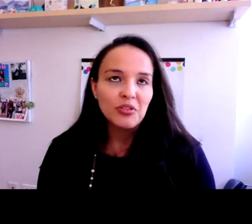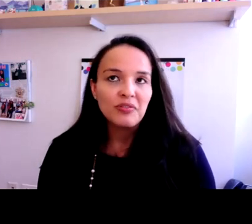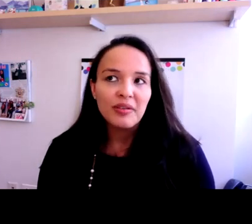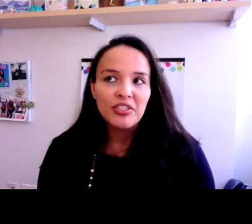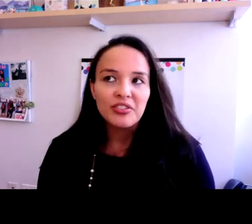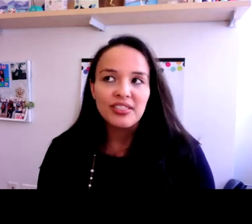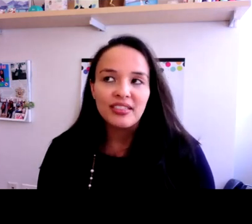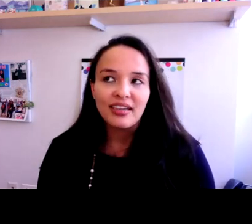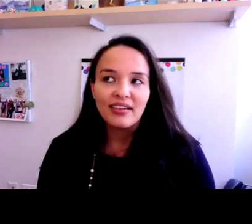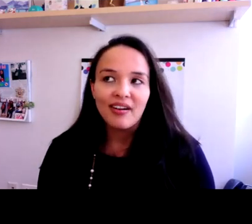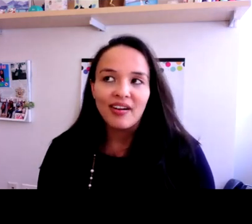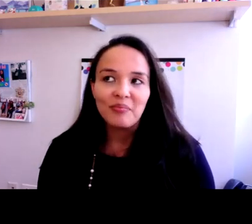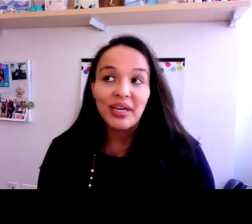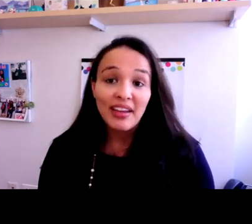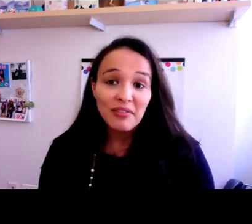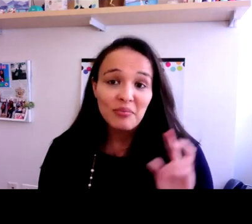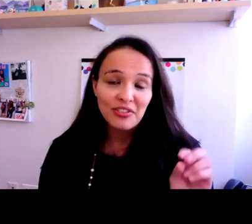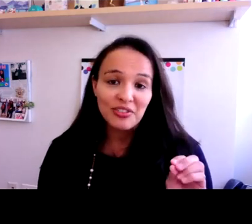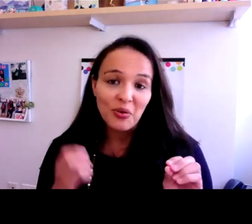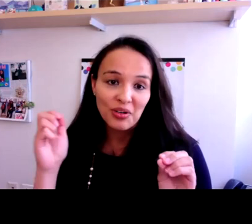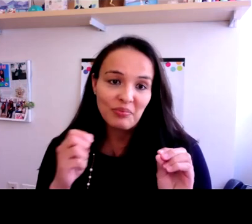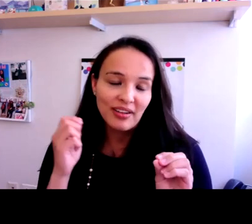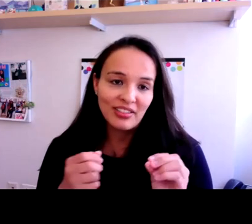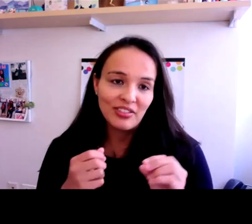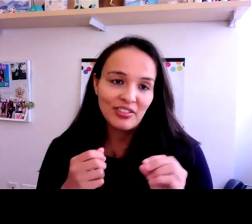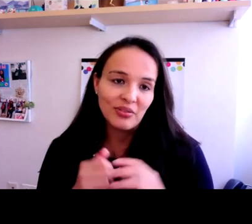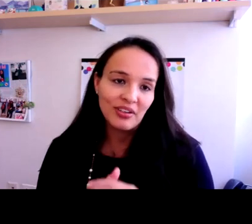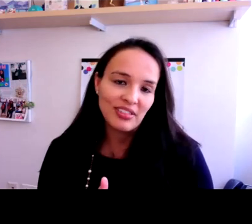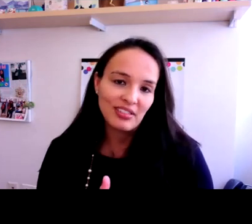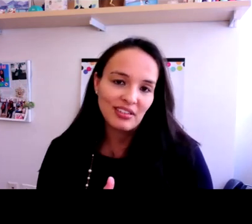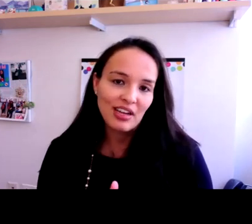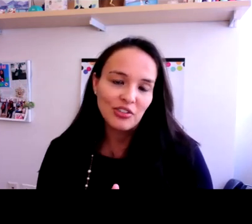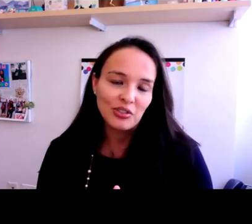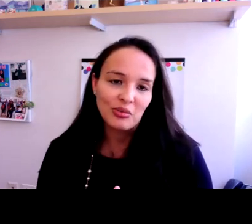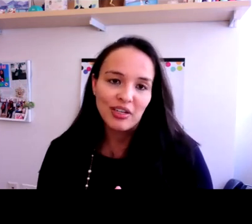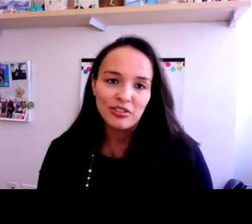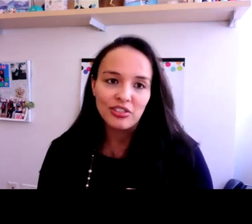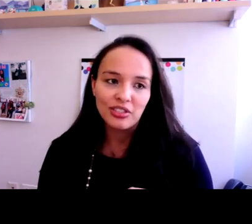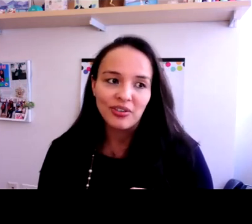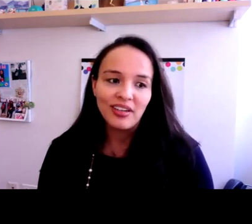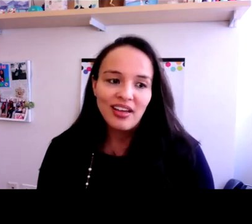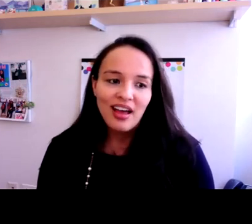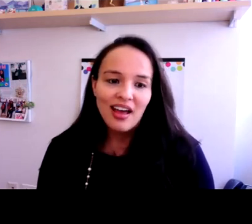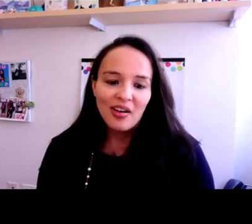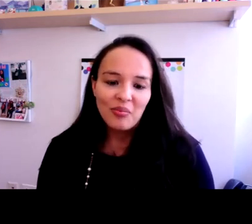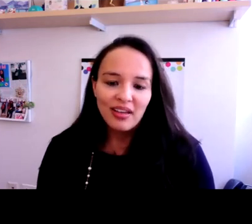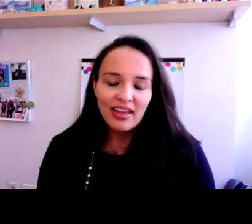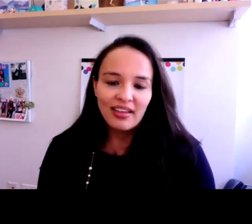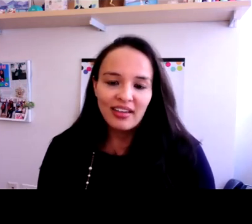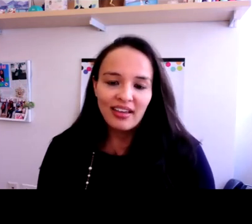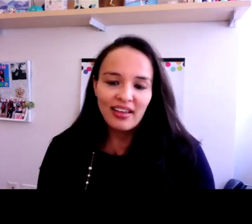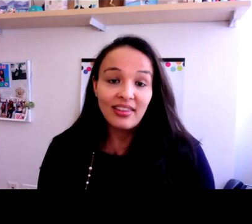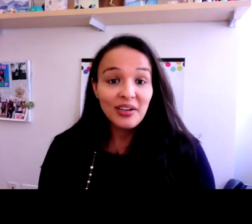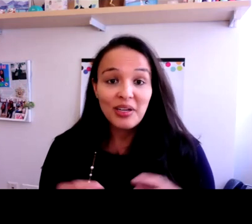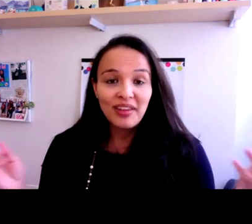I'm also very much interested in our behavioral measures corresponding to our physiological measures too. I